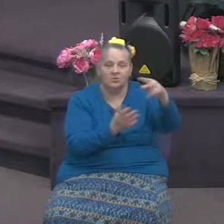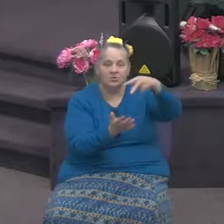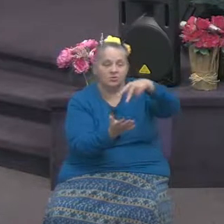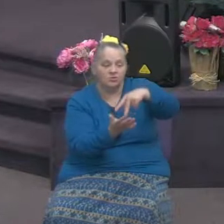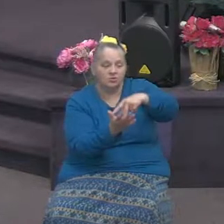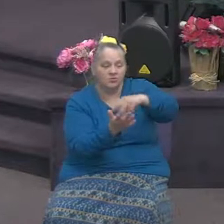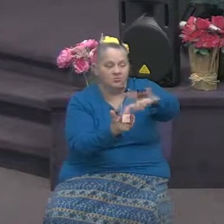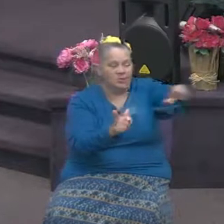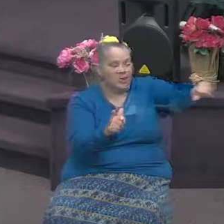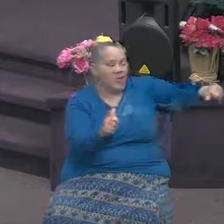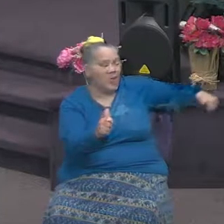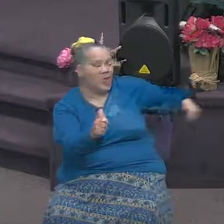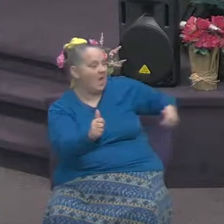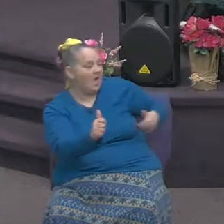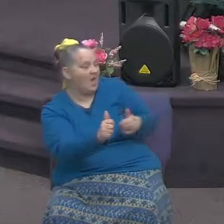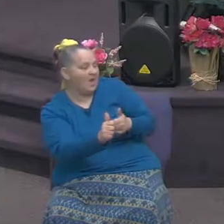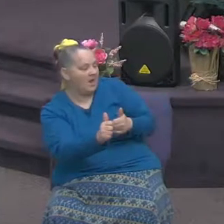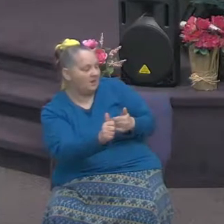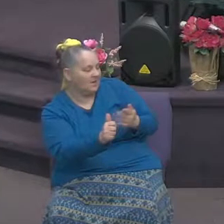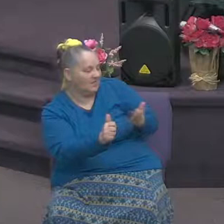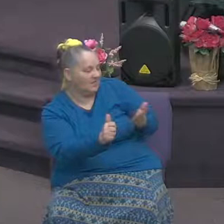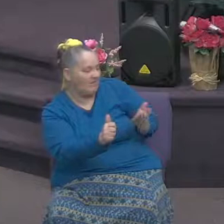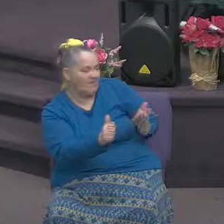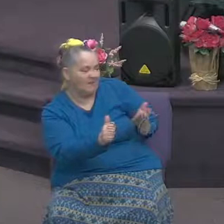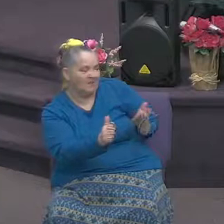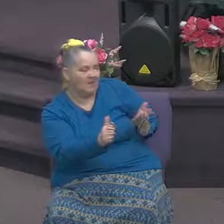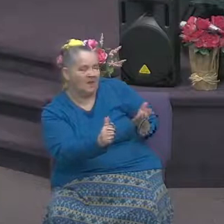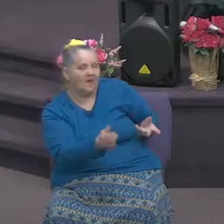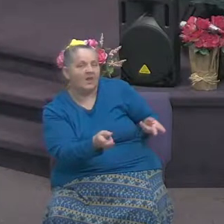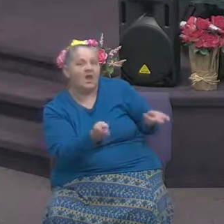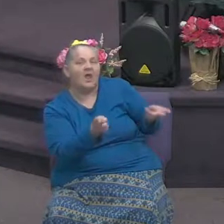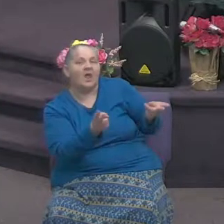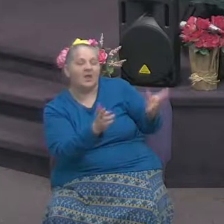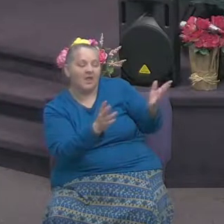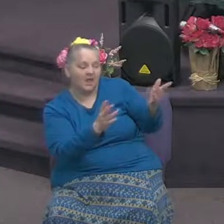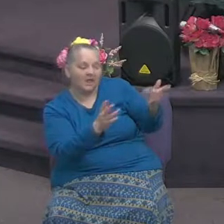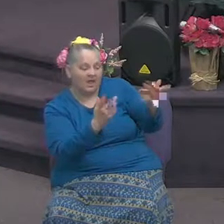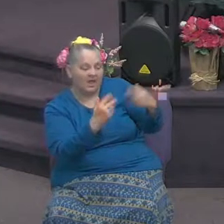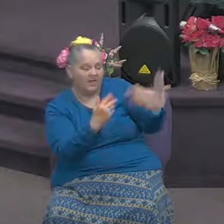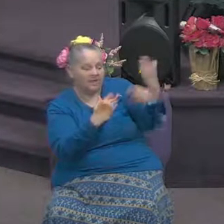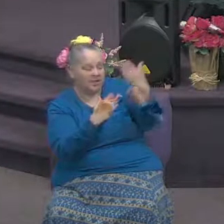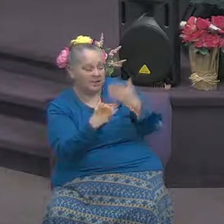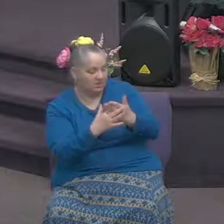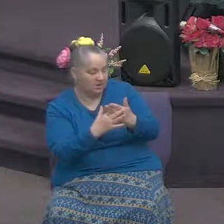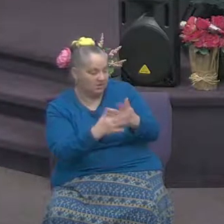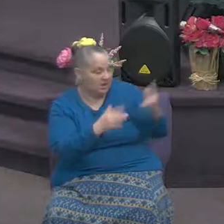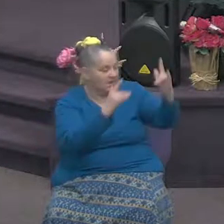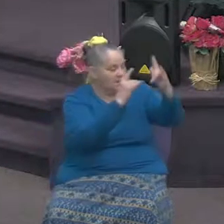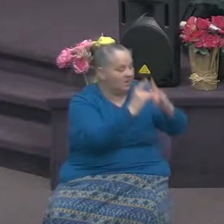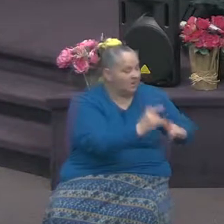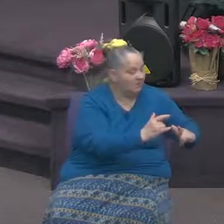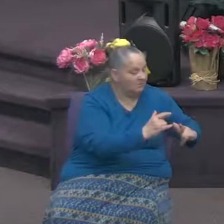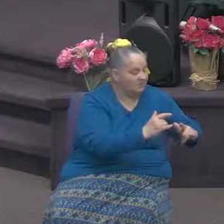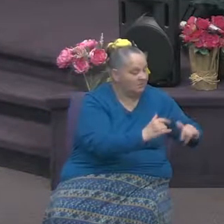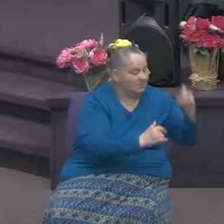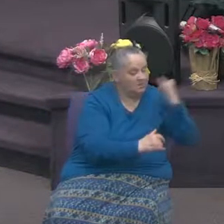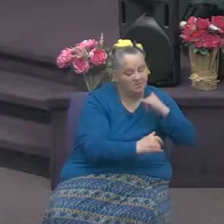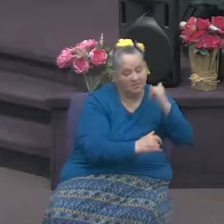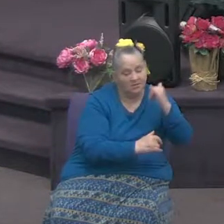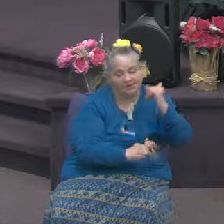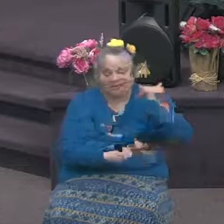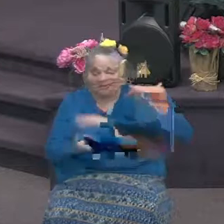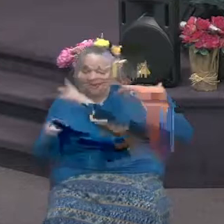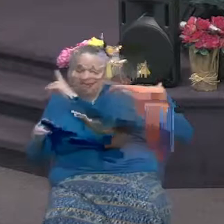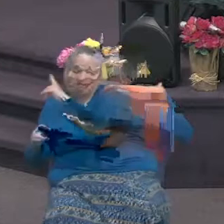stood behind them. And it came between the camp of the Egyptians and